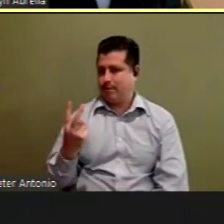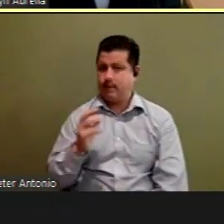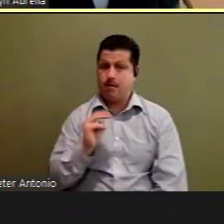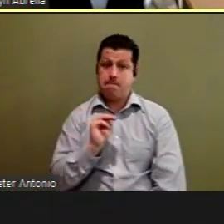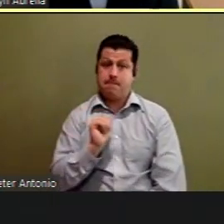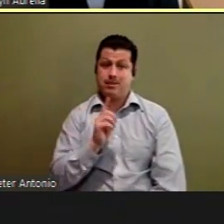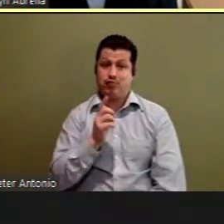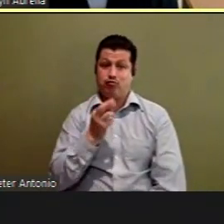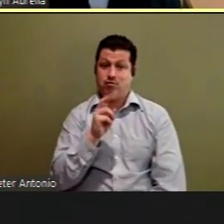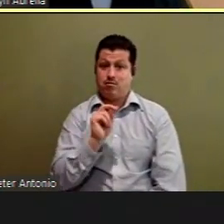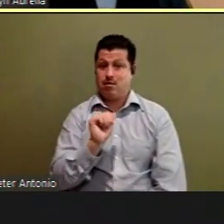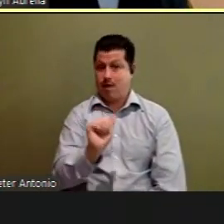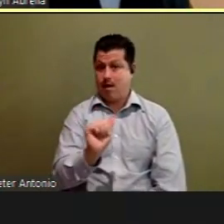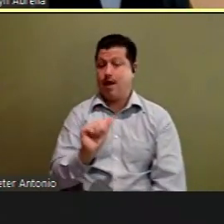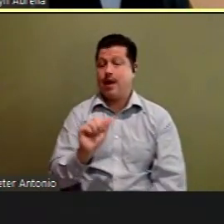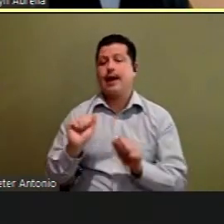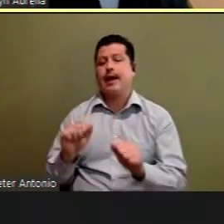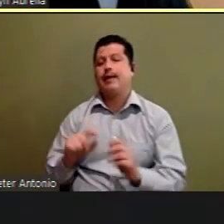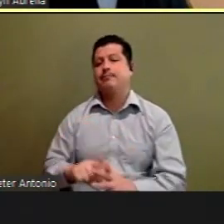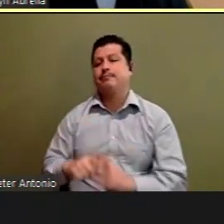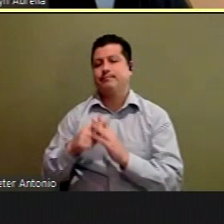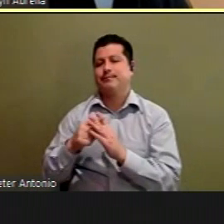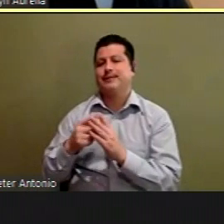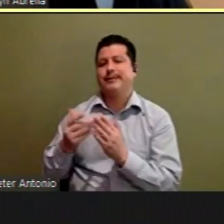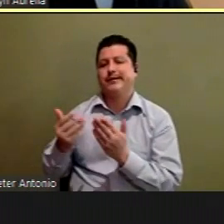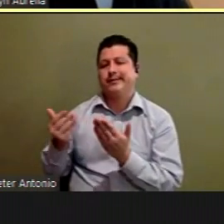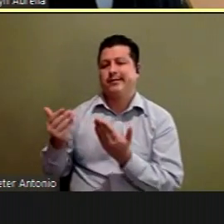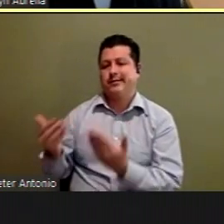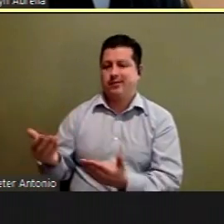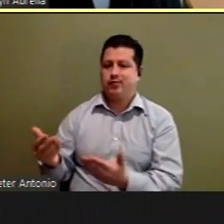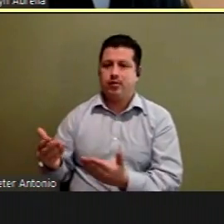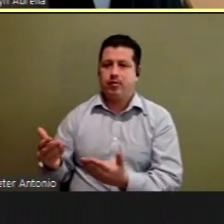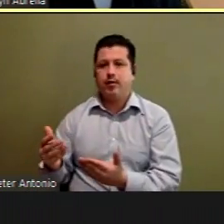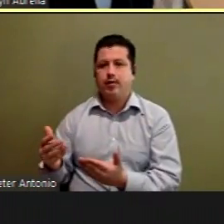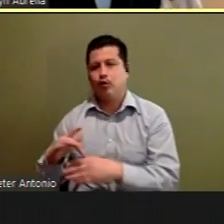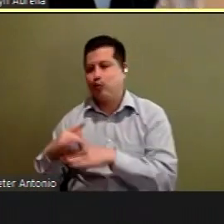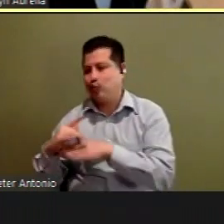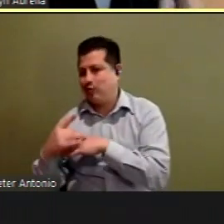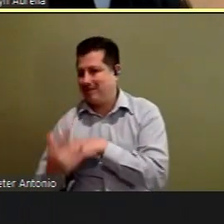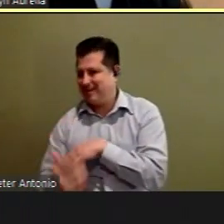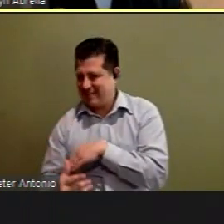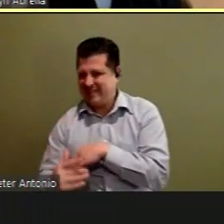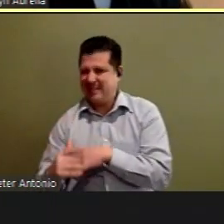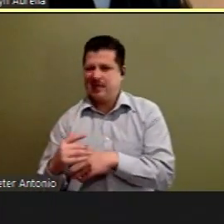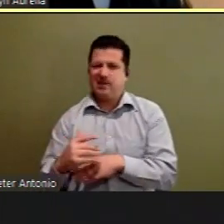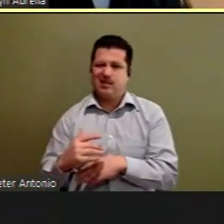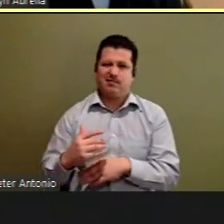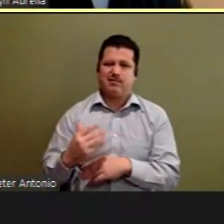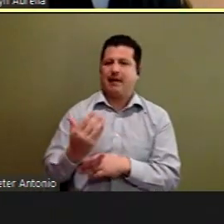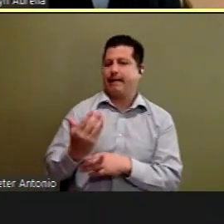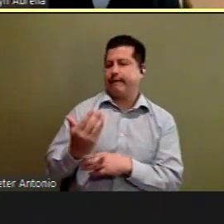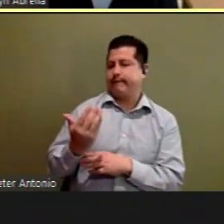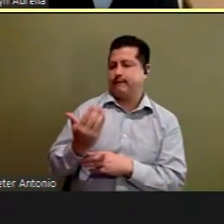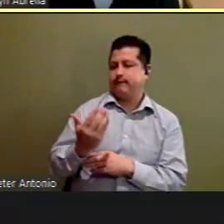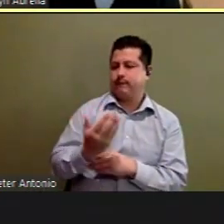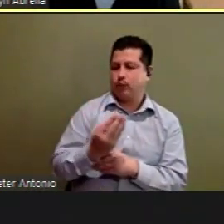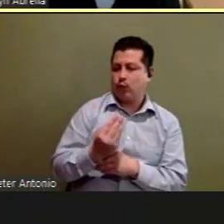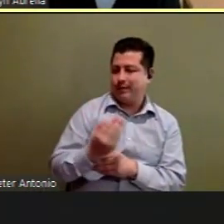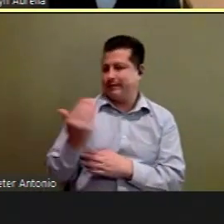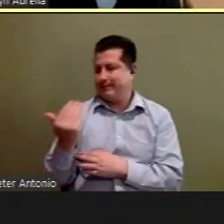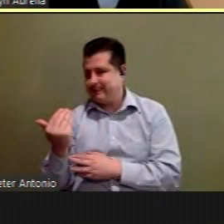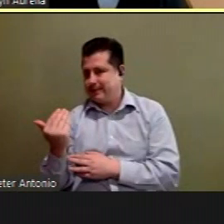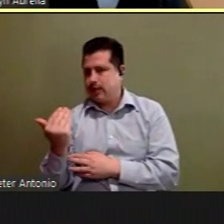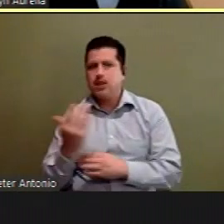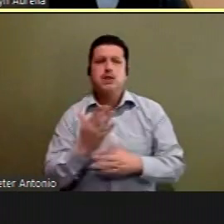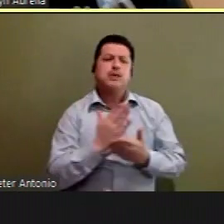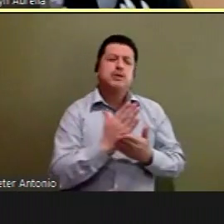to vaccinate at age 18, for Pfizer at 16. There's currently trials that are underway for kids 12 to 17. But as you can